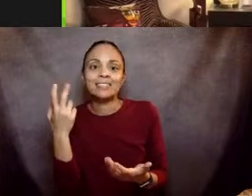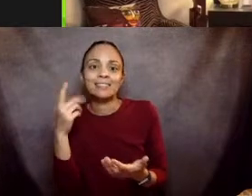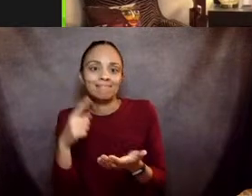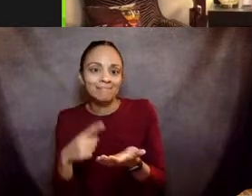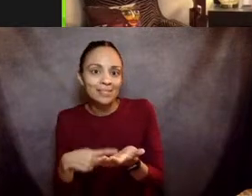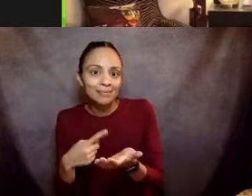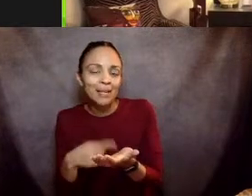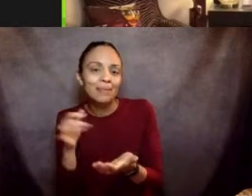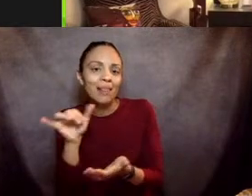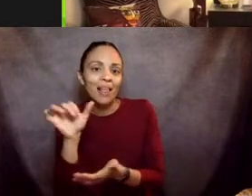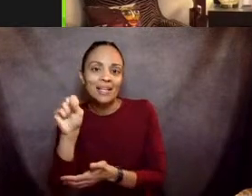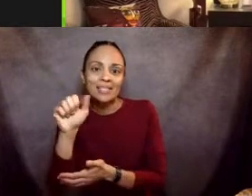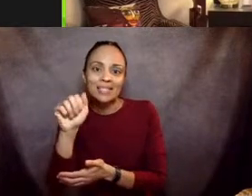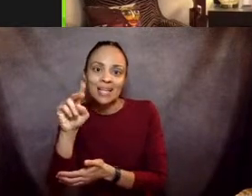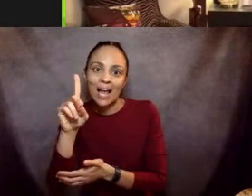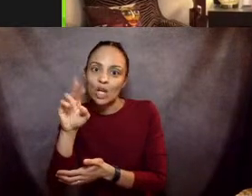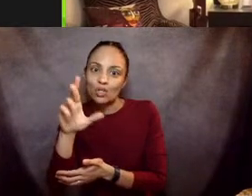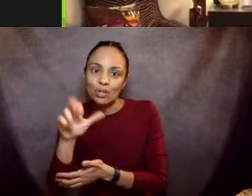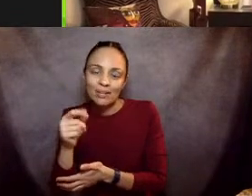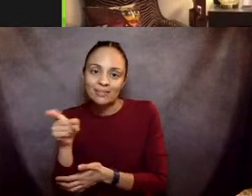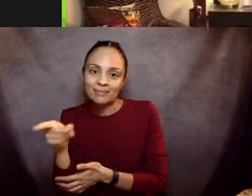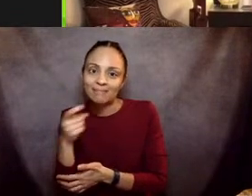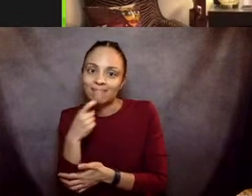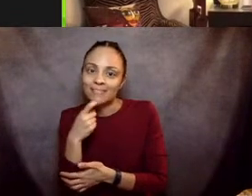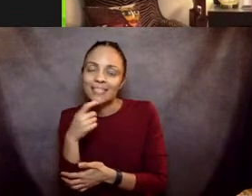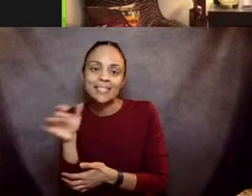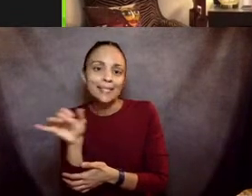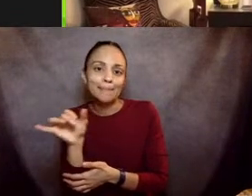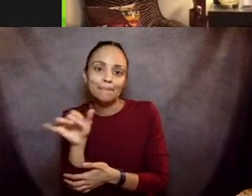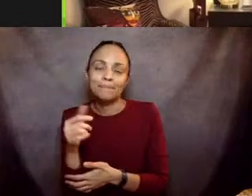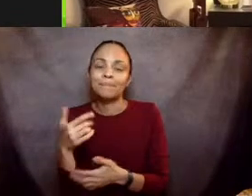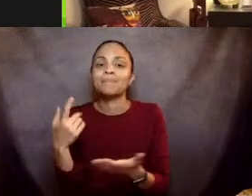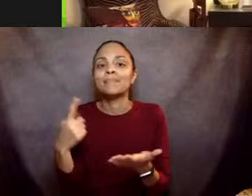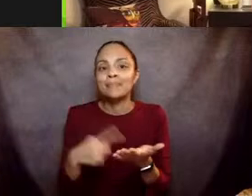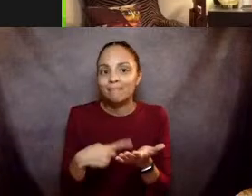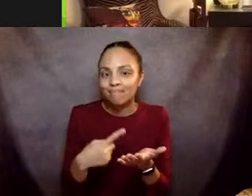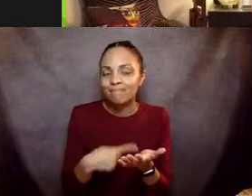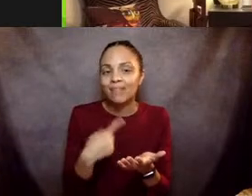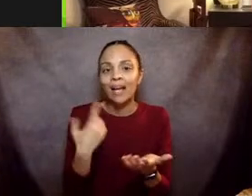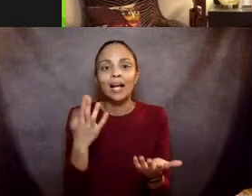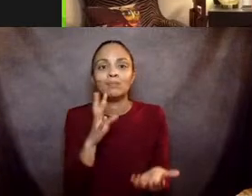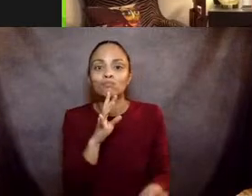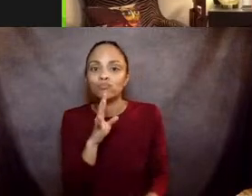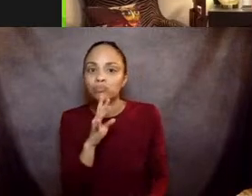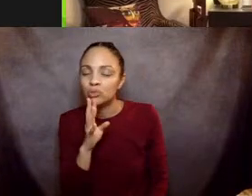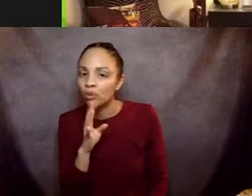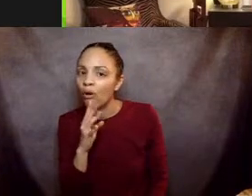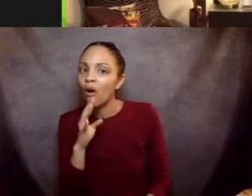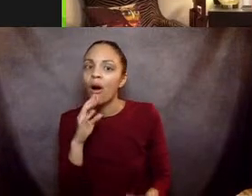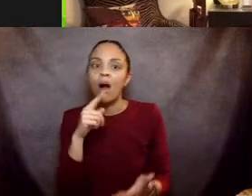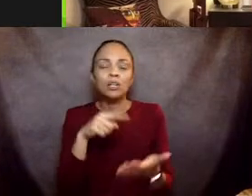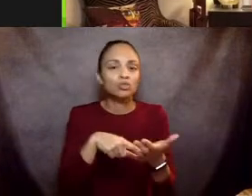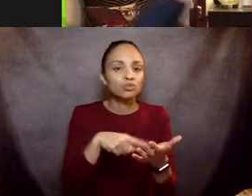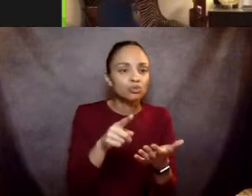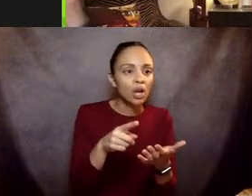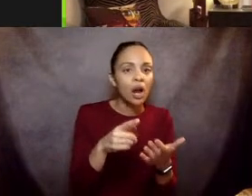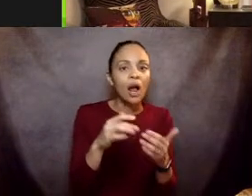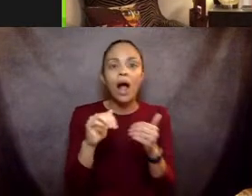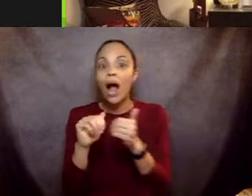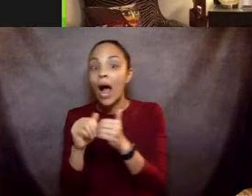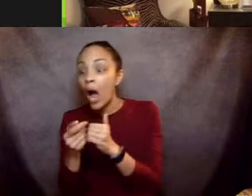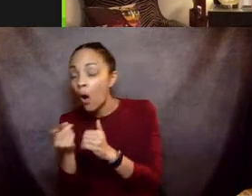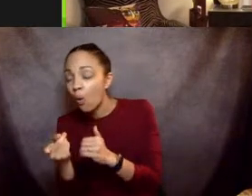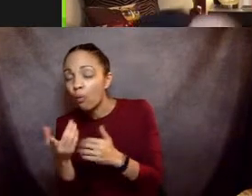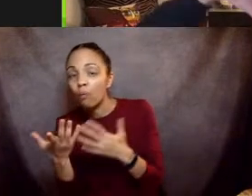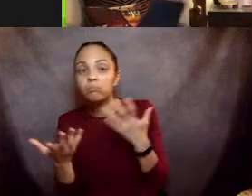talk. Yeah. Right? Because you can't adjust the shoulders. You can't say the pelvis should be this way. You can't give